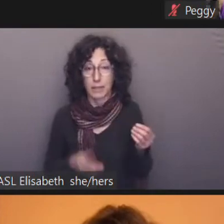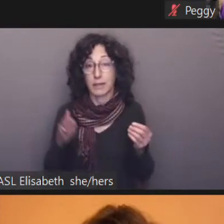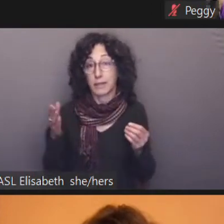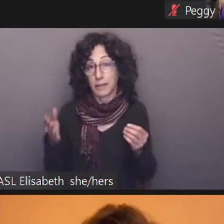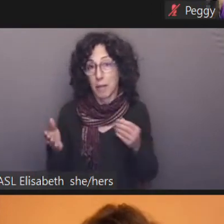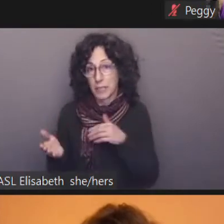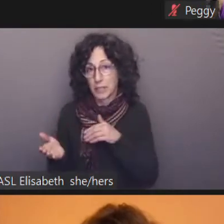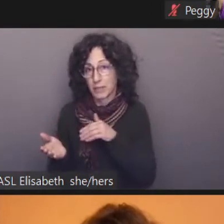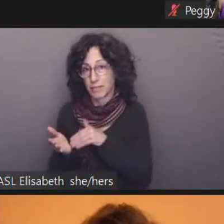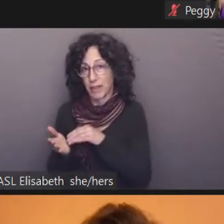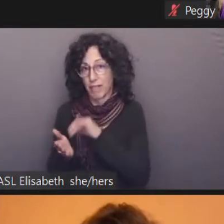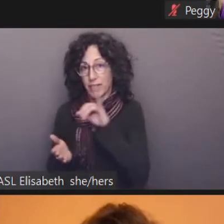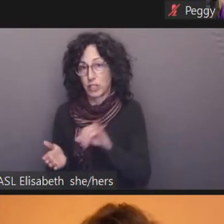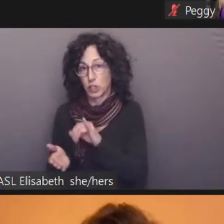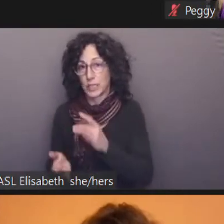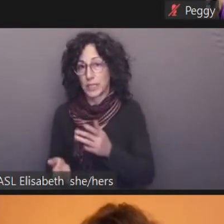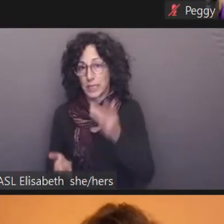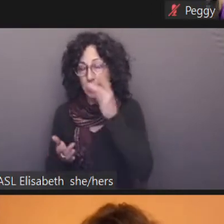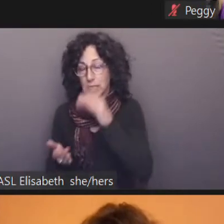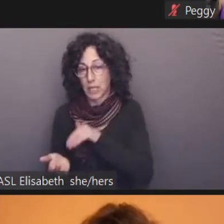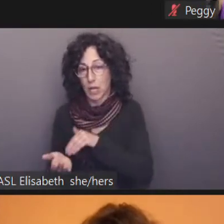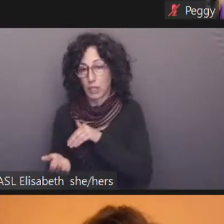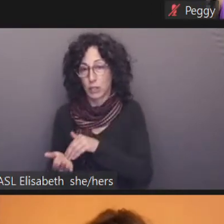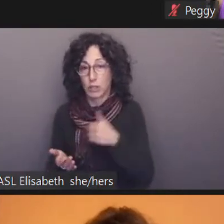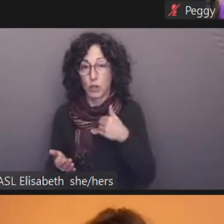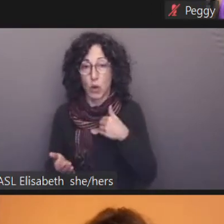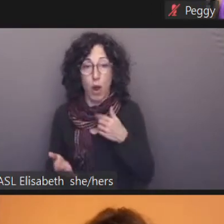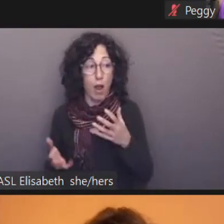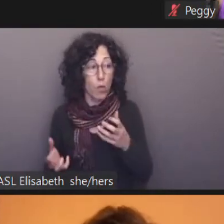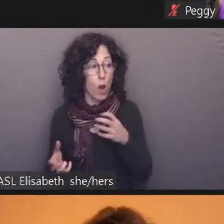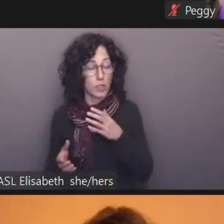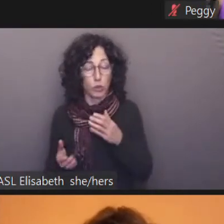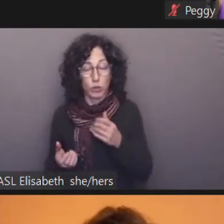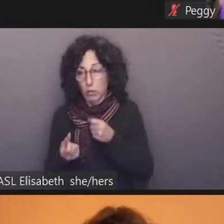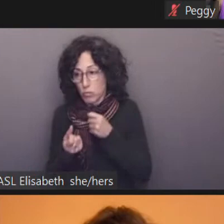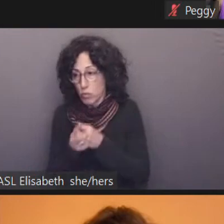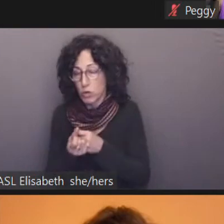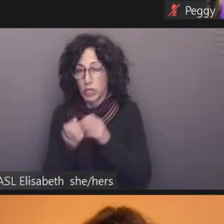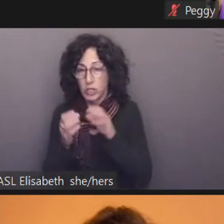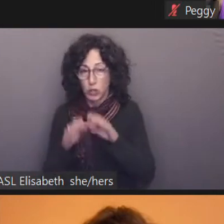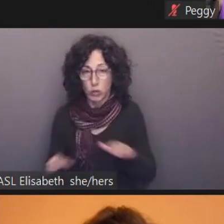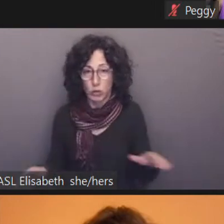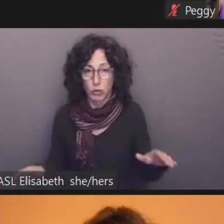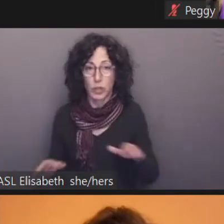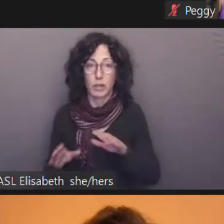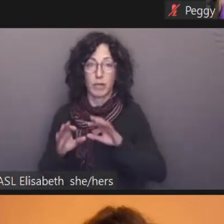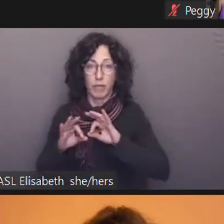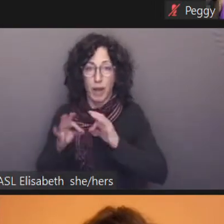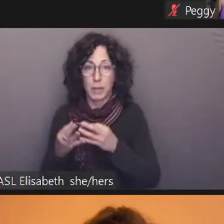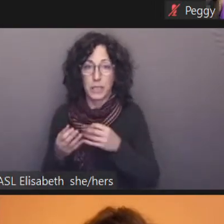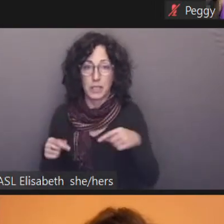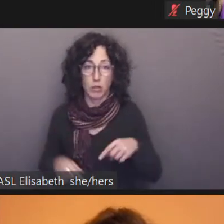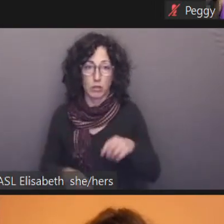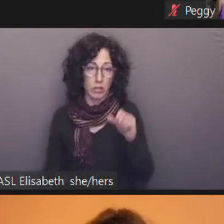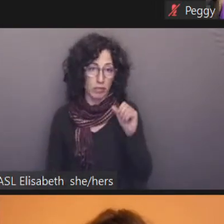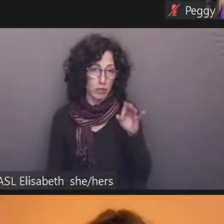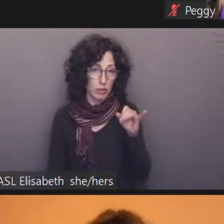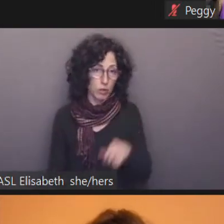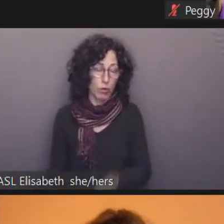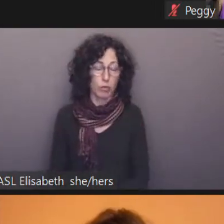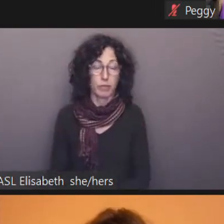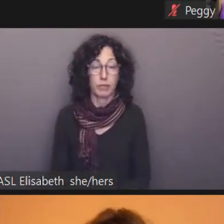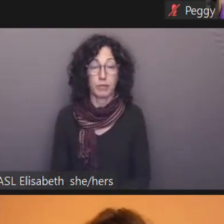I could to support children and families in the city. And I have